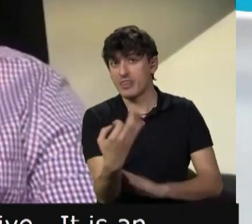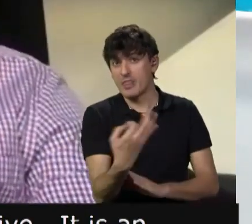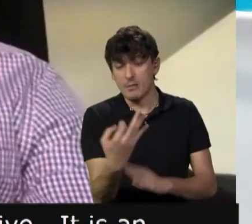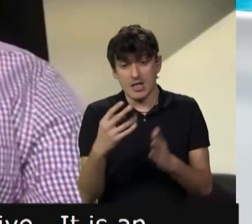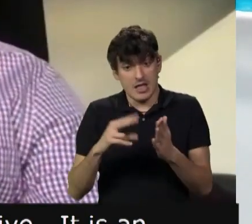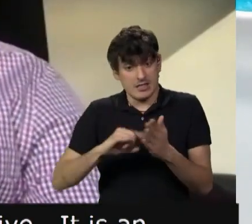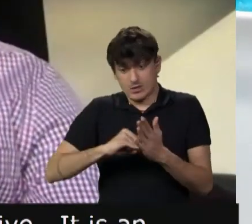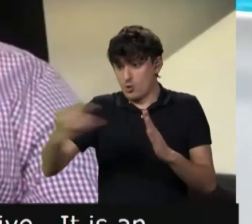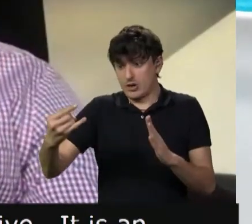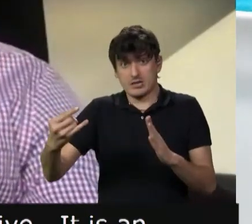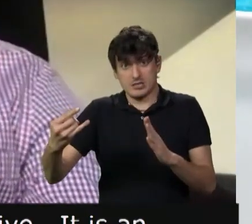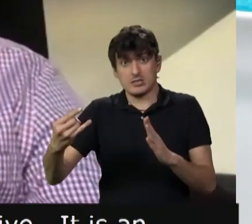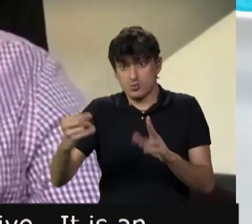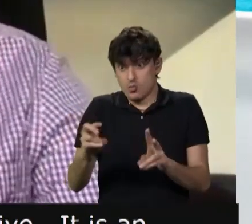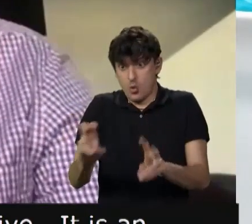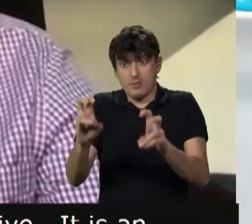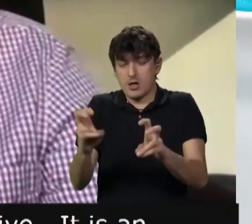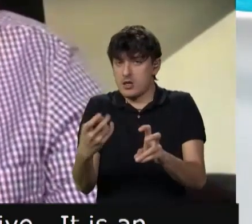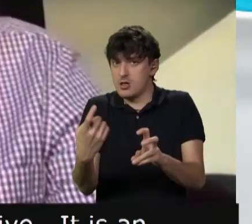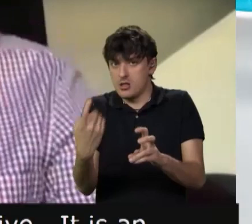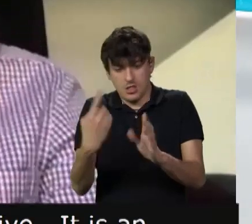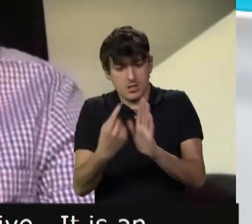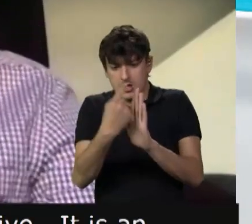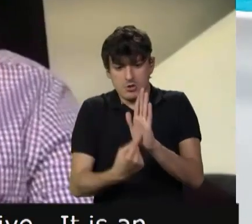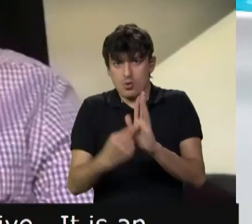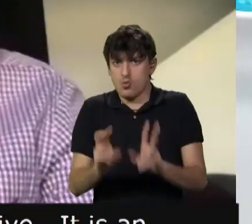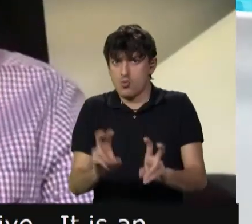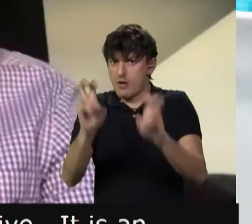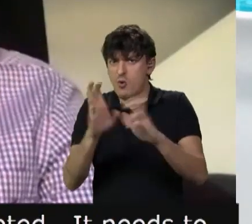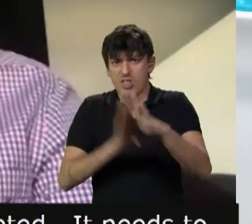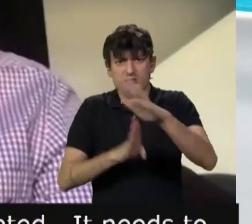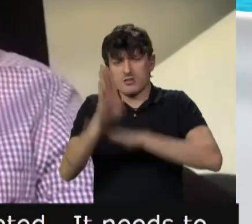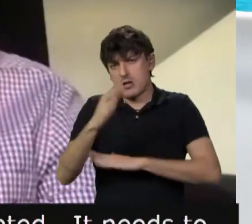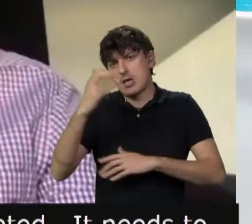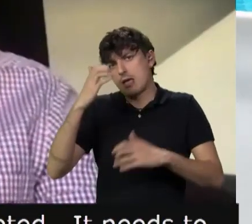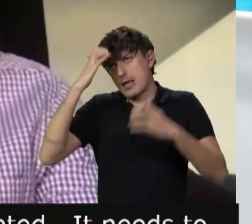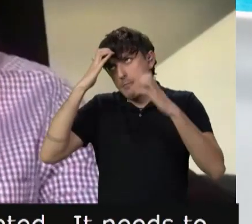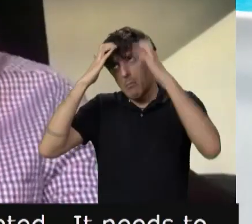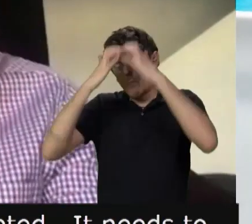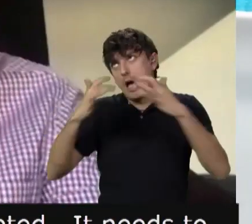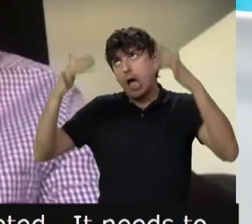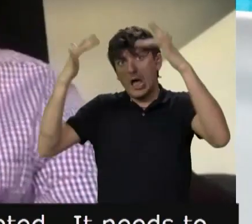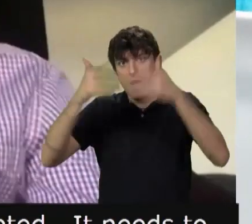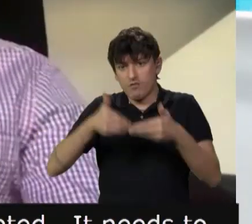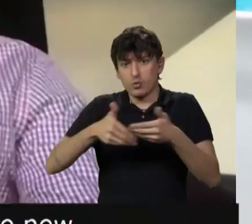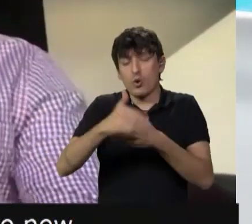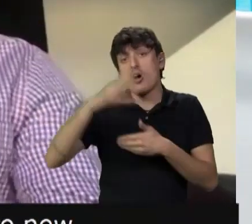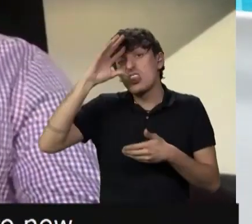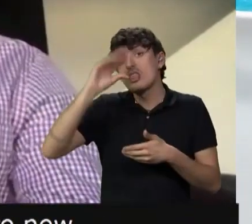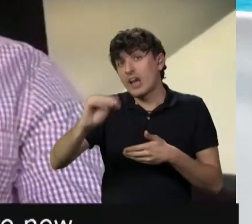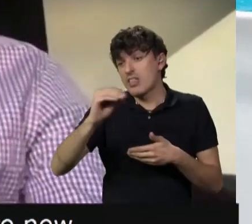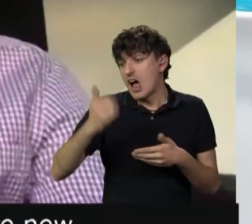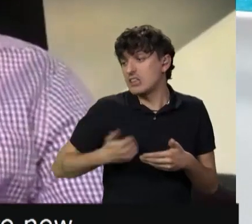It needs to adapt to new technologies. And then, so there are new accessibility requirements, everything having to do with